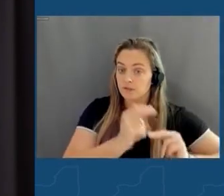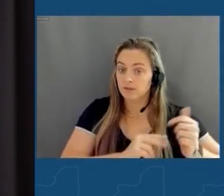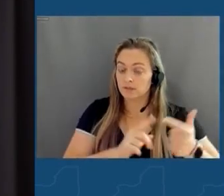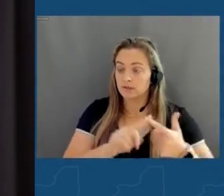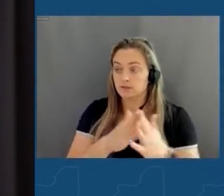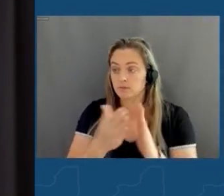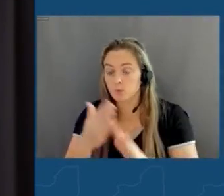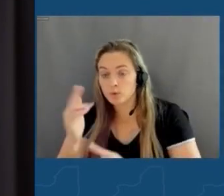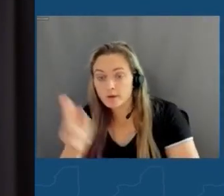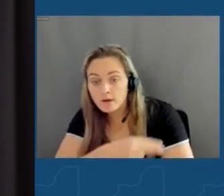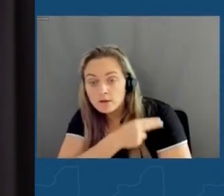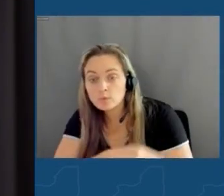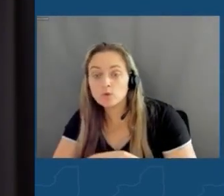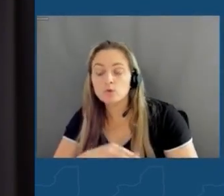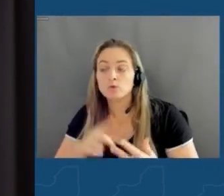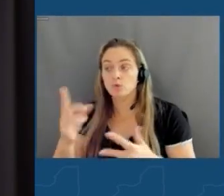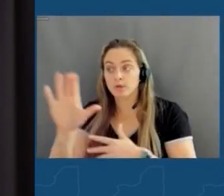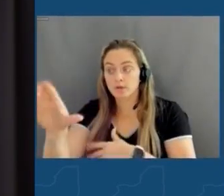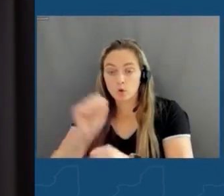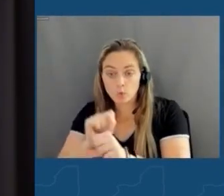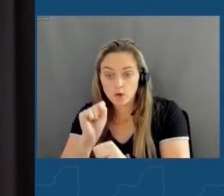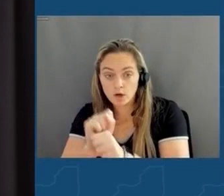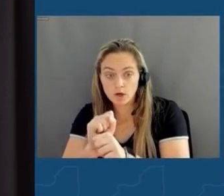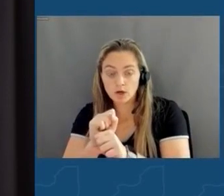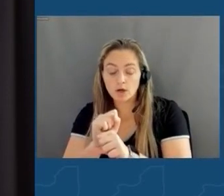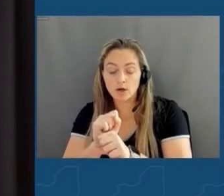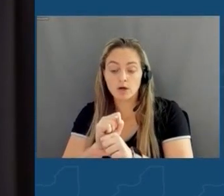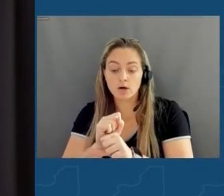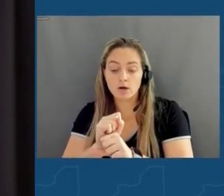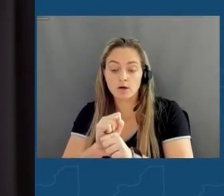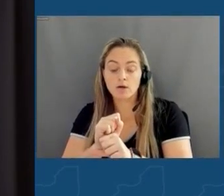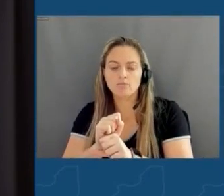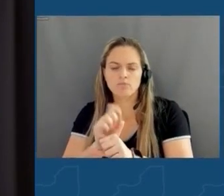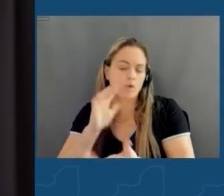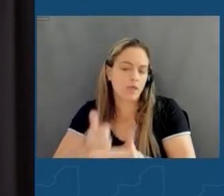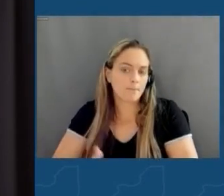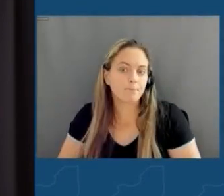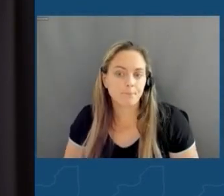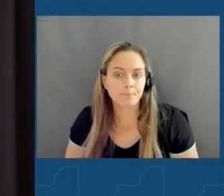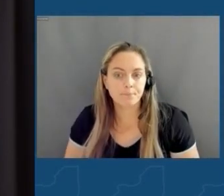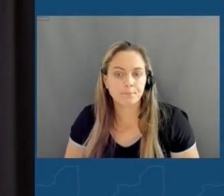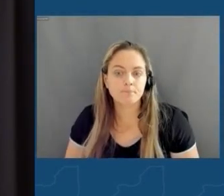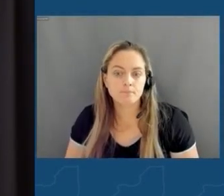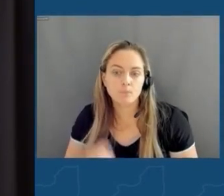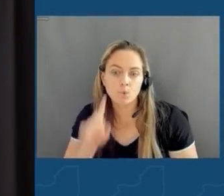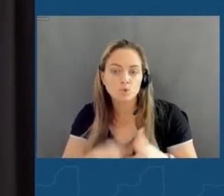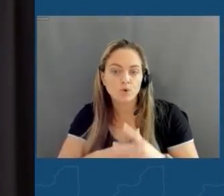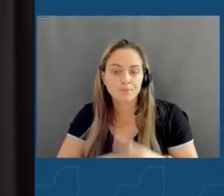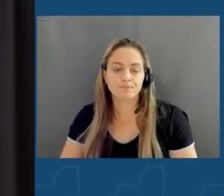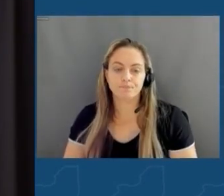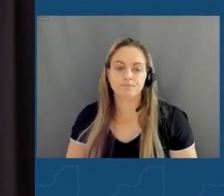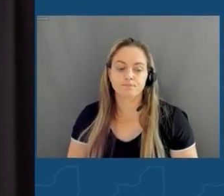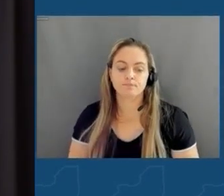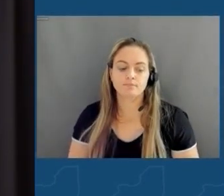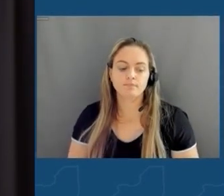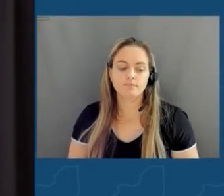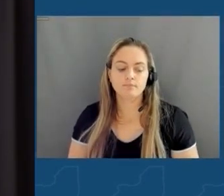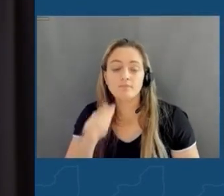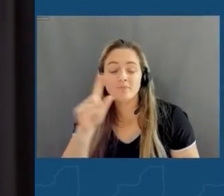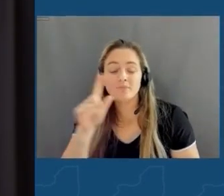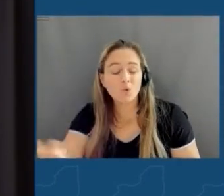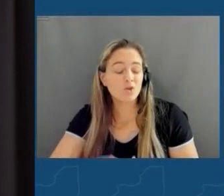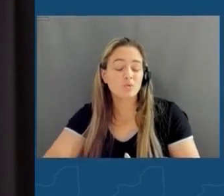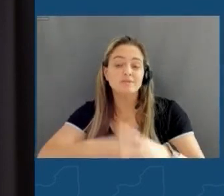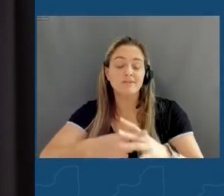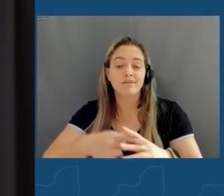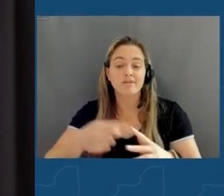community hospitals doing their work now, we'll help them. We'll help them get started. The governor also warning hospitals